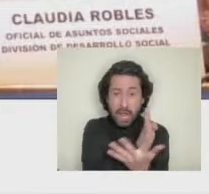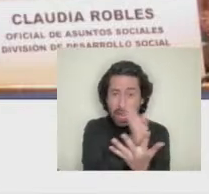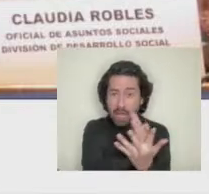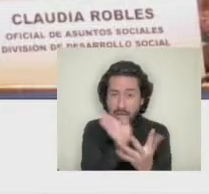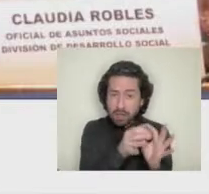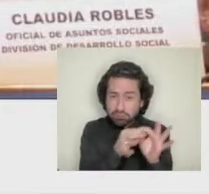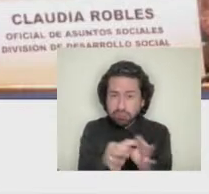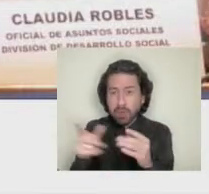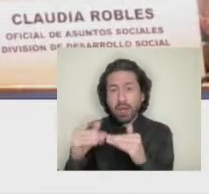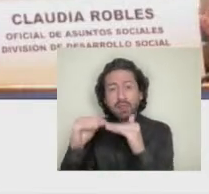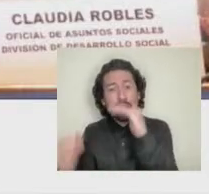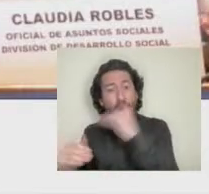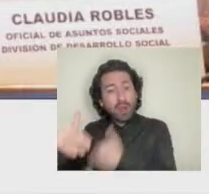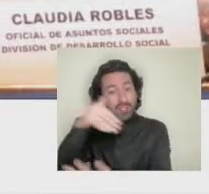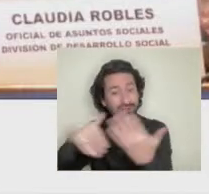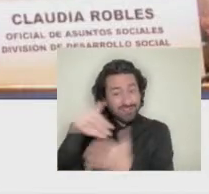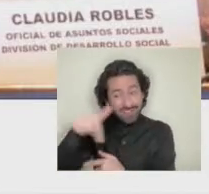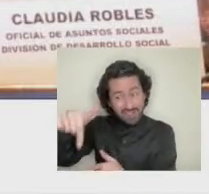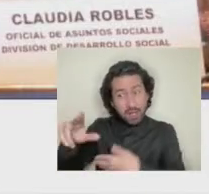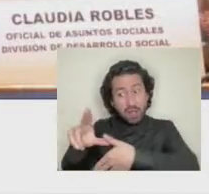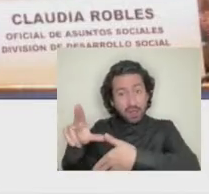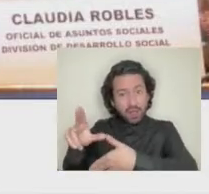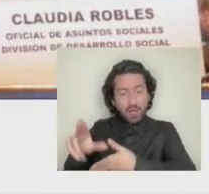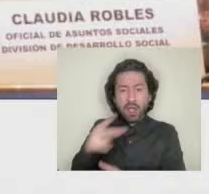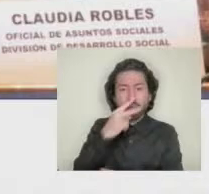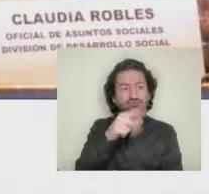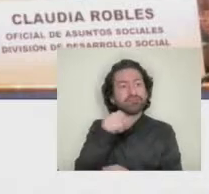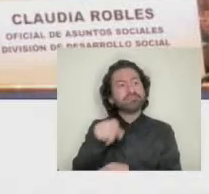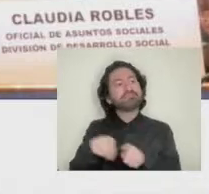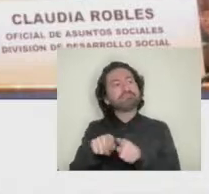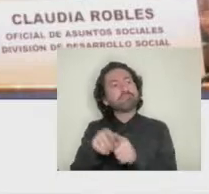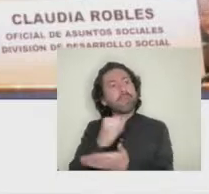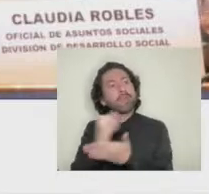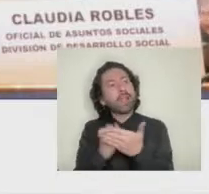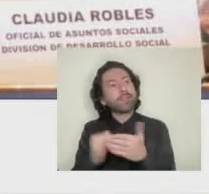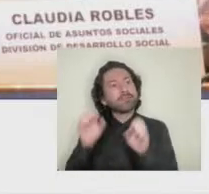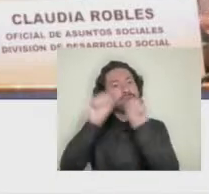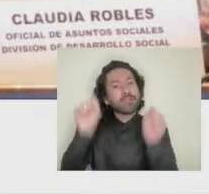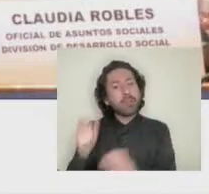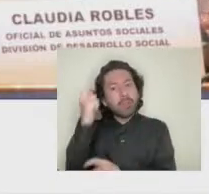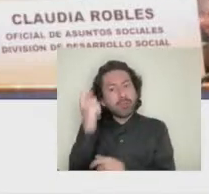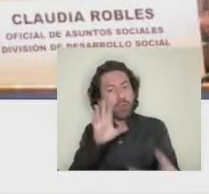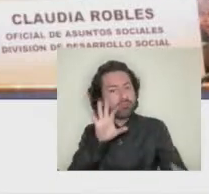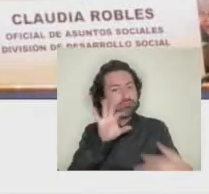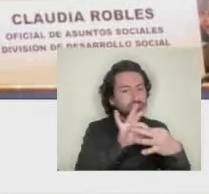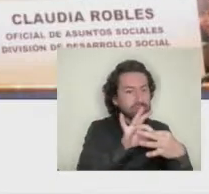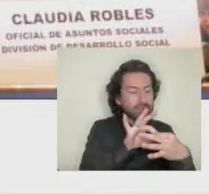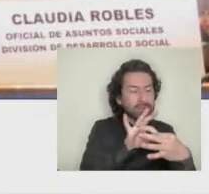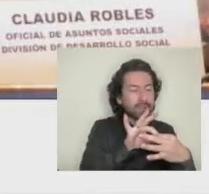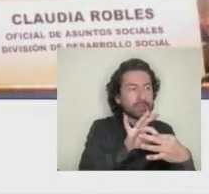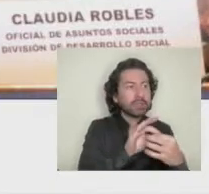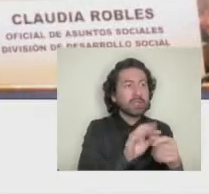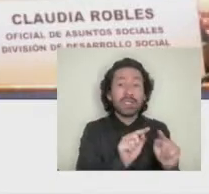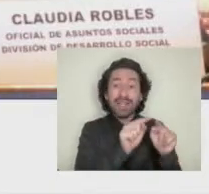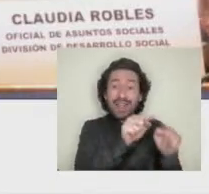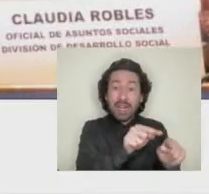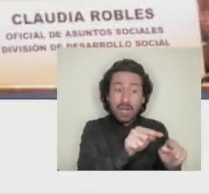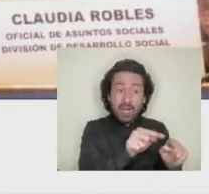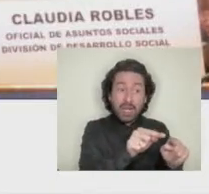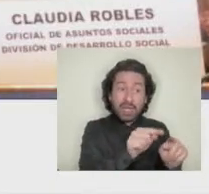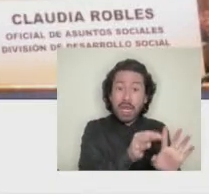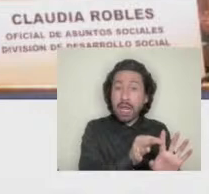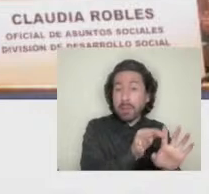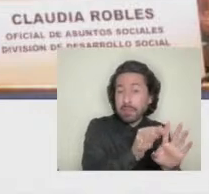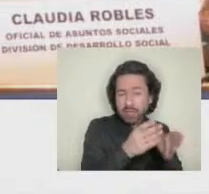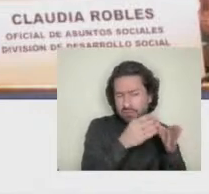structuring axes of social inequality in Latin America, we can link the design of pension systems to this